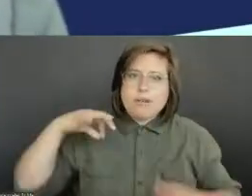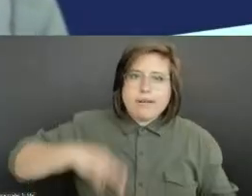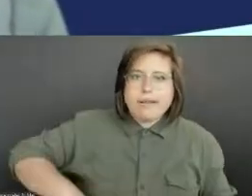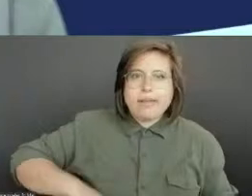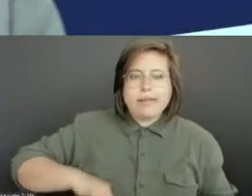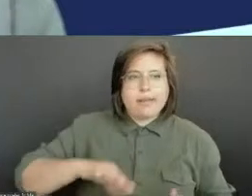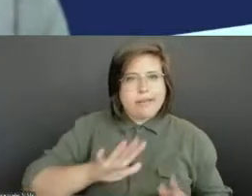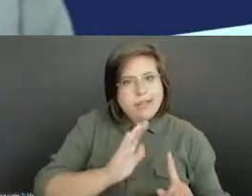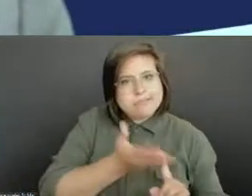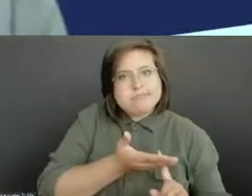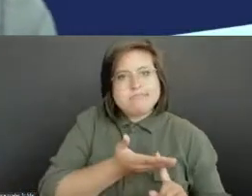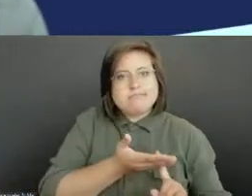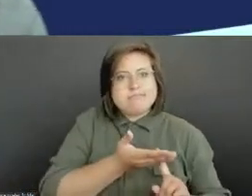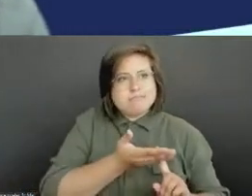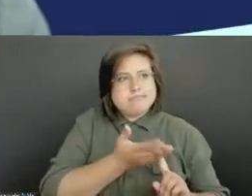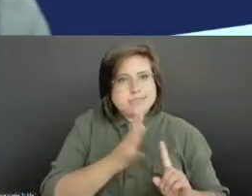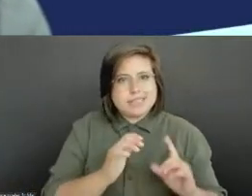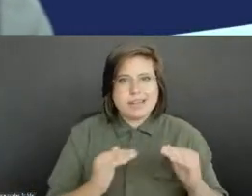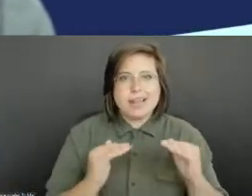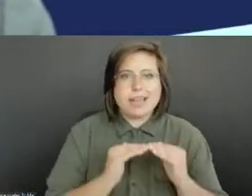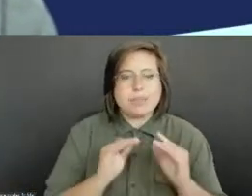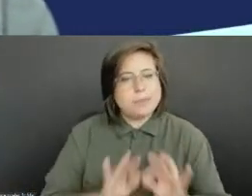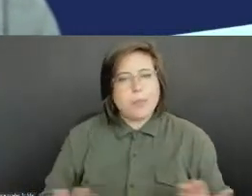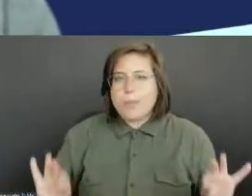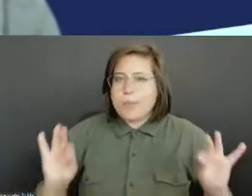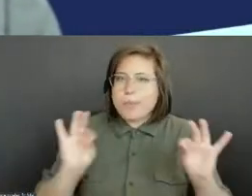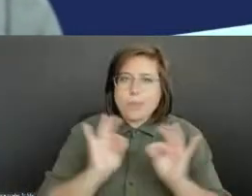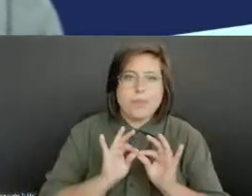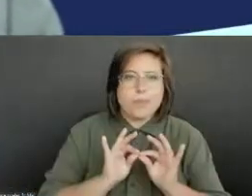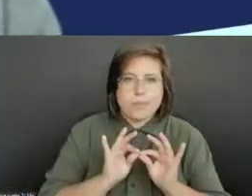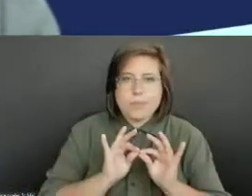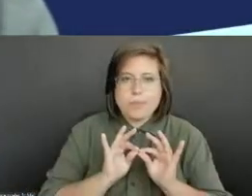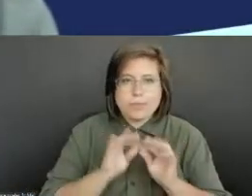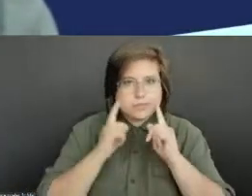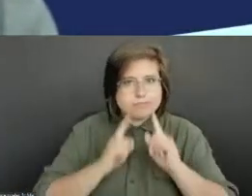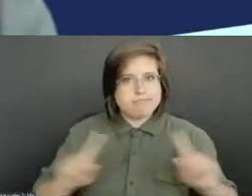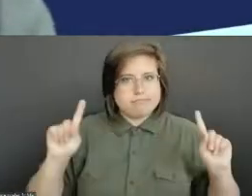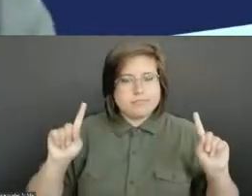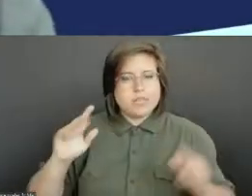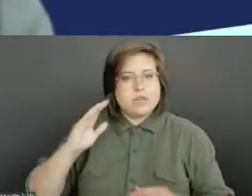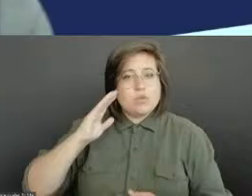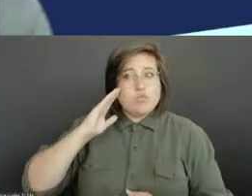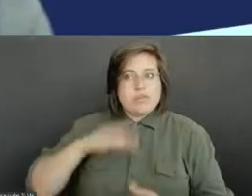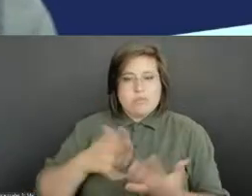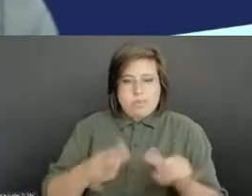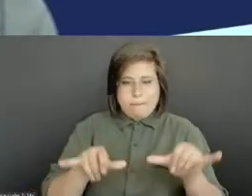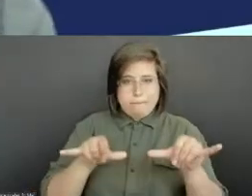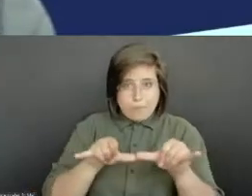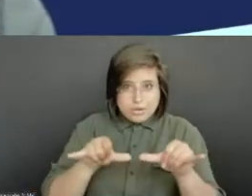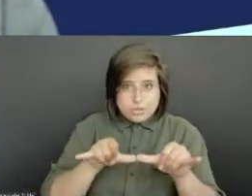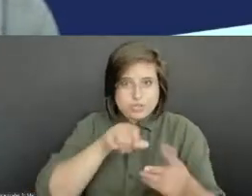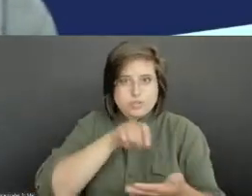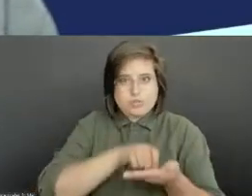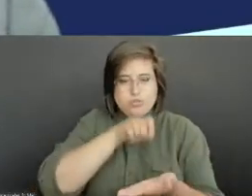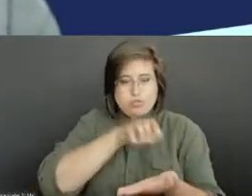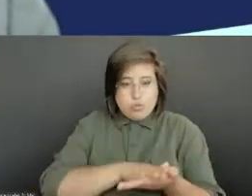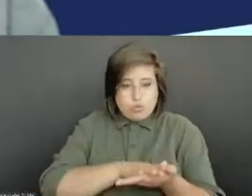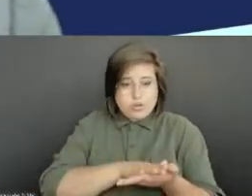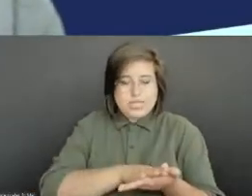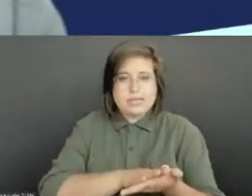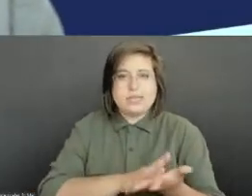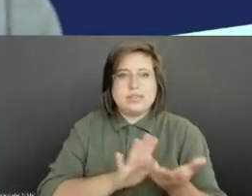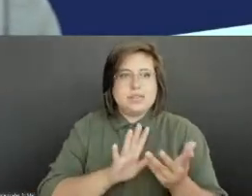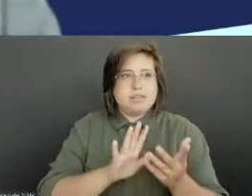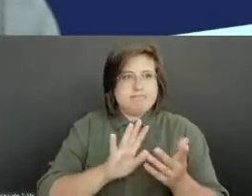that is super important if we're going to achieve it. We know that what is measured and rewarded and incentivized is what gets